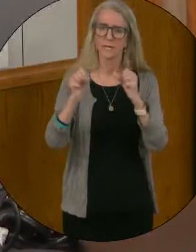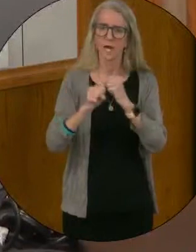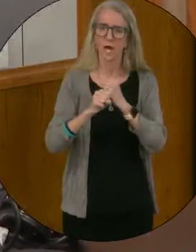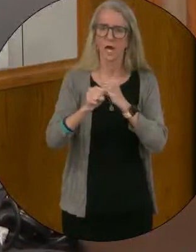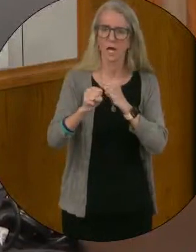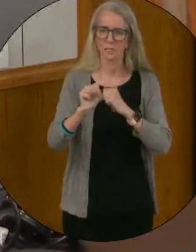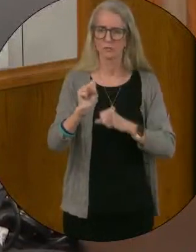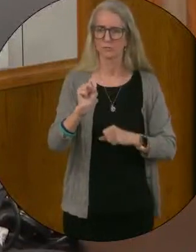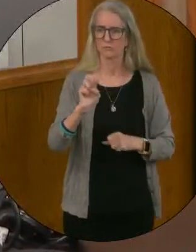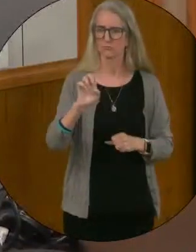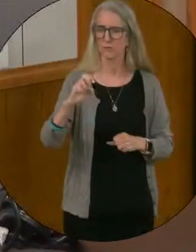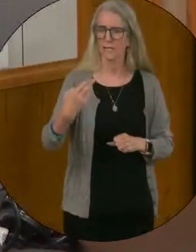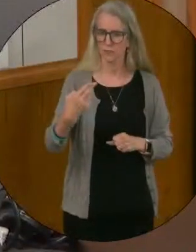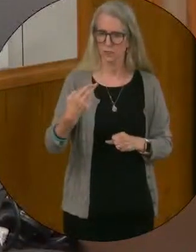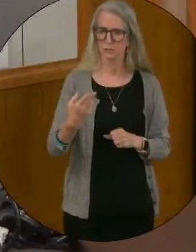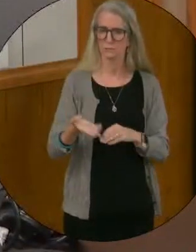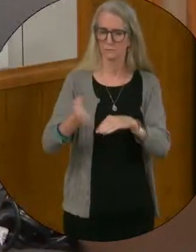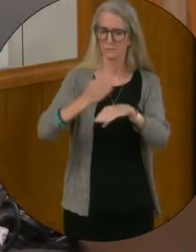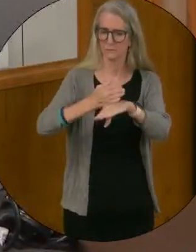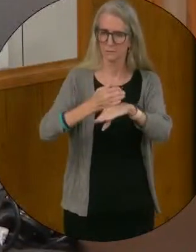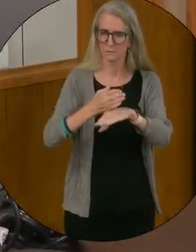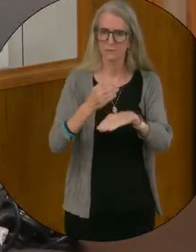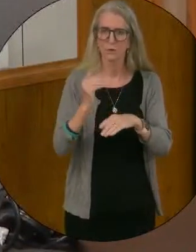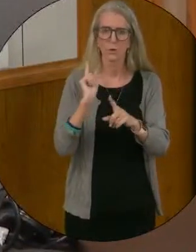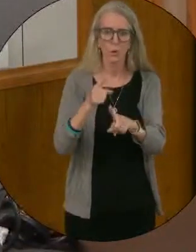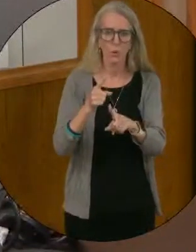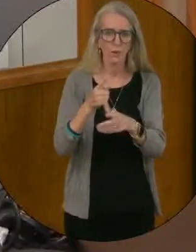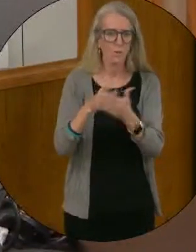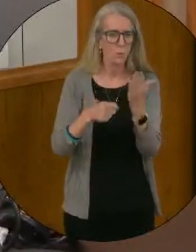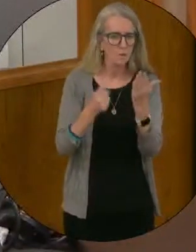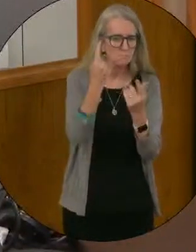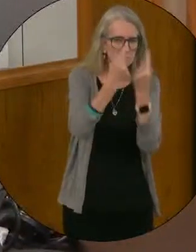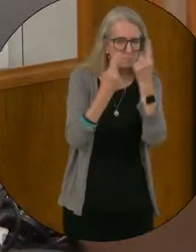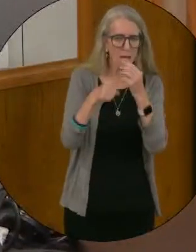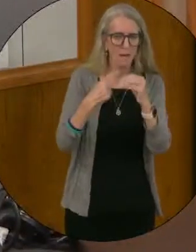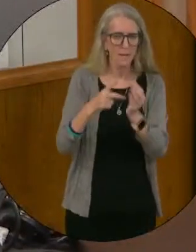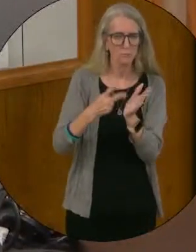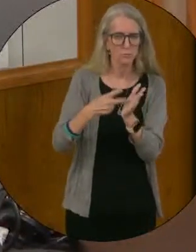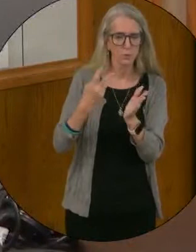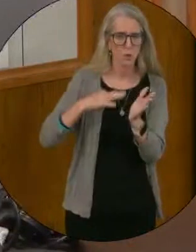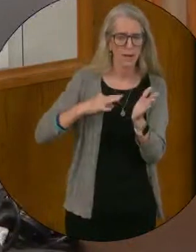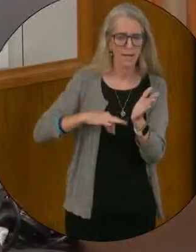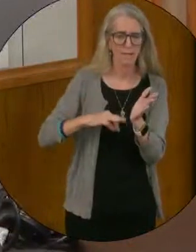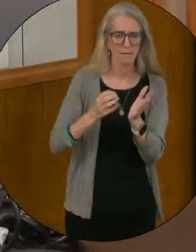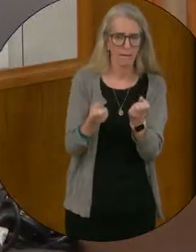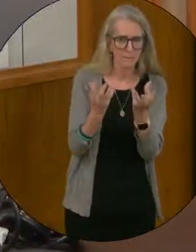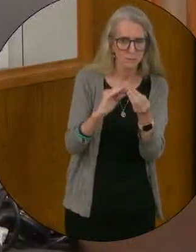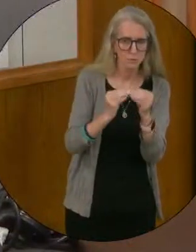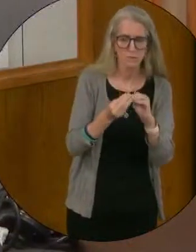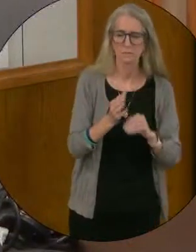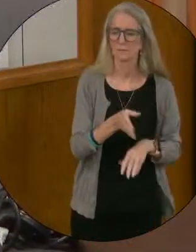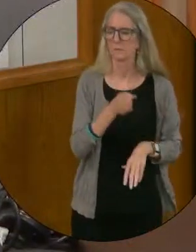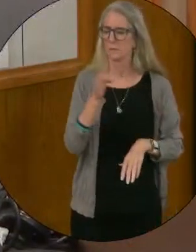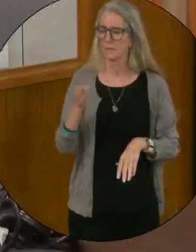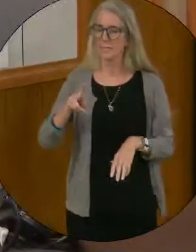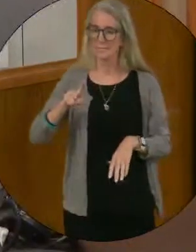And do you have that in mind as far as dual credit is involved, the number of students? And then secondly,